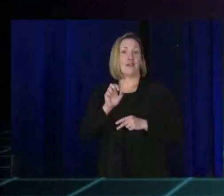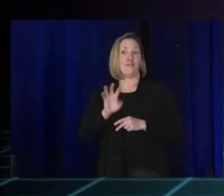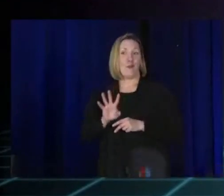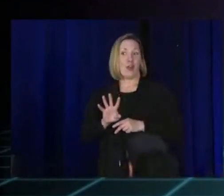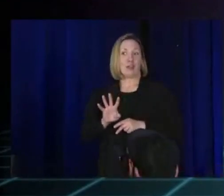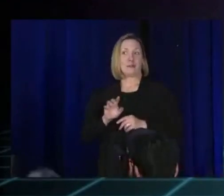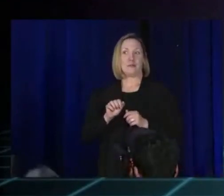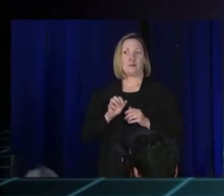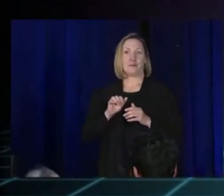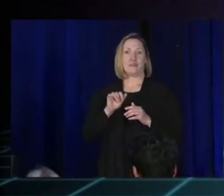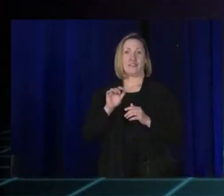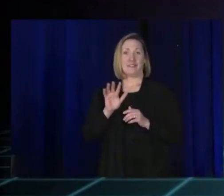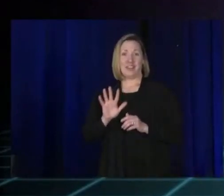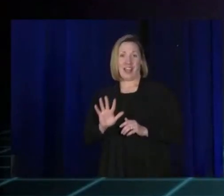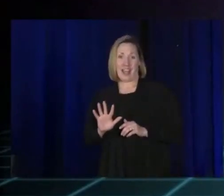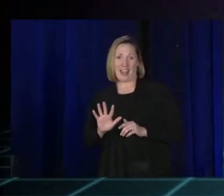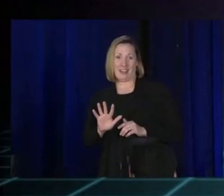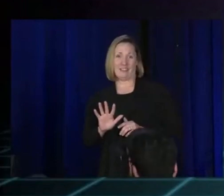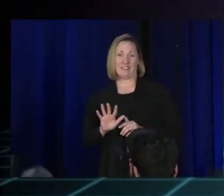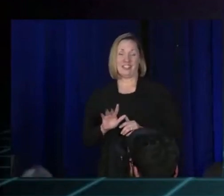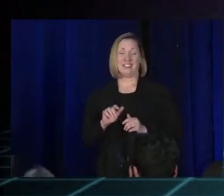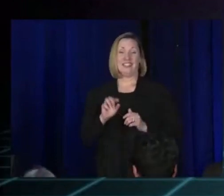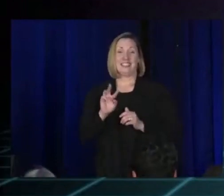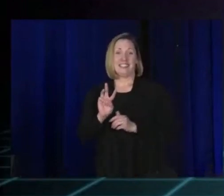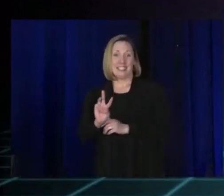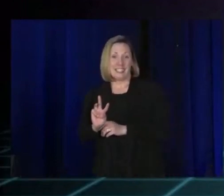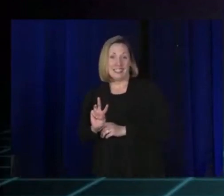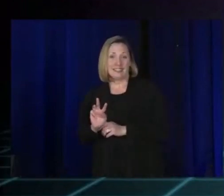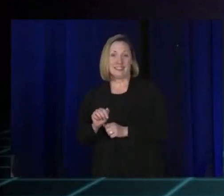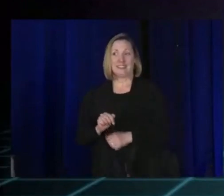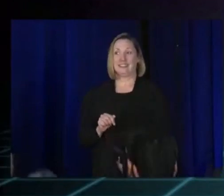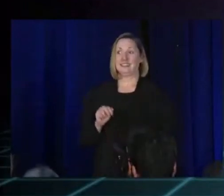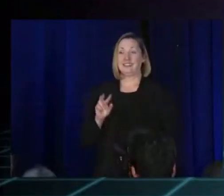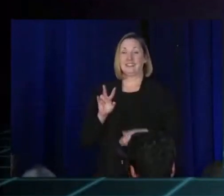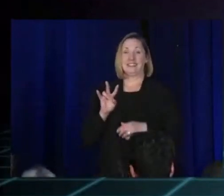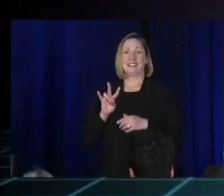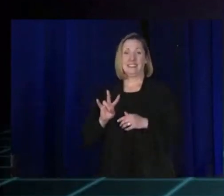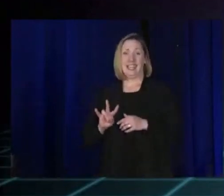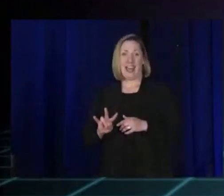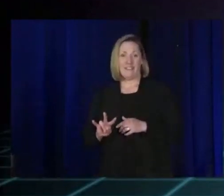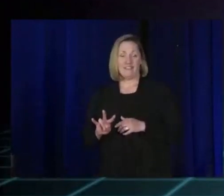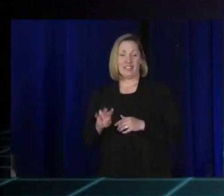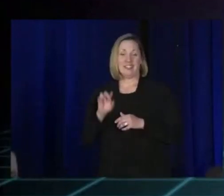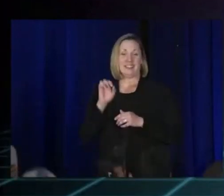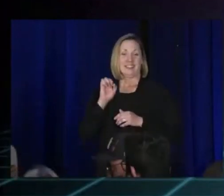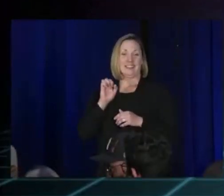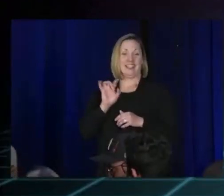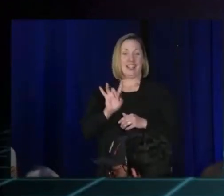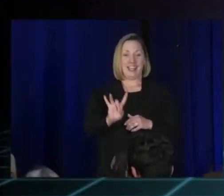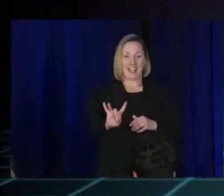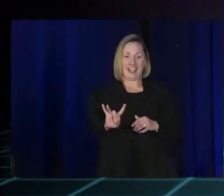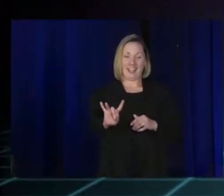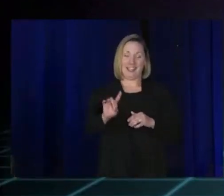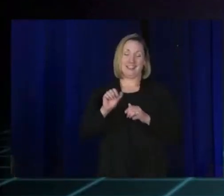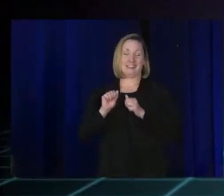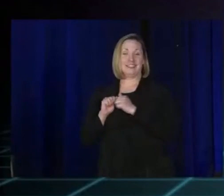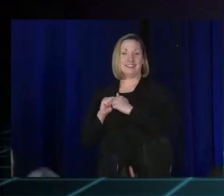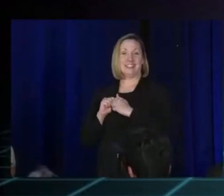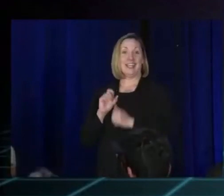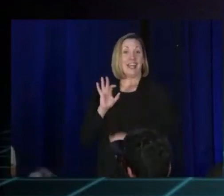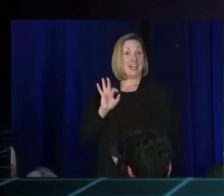4, that's halfway, yeah. 5, 6, we're almost there. 7,